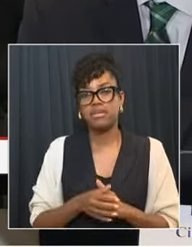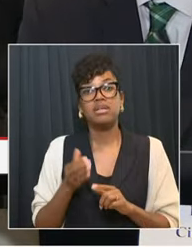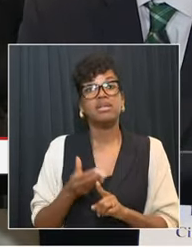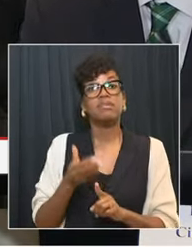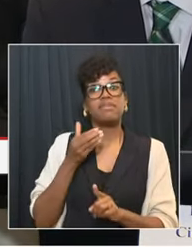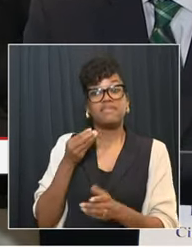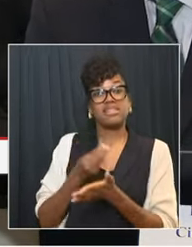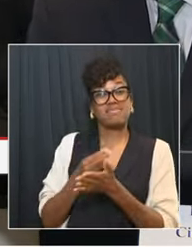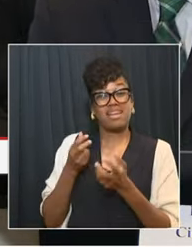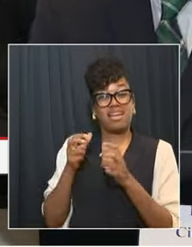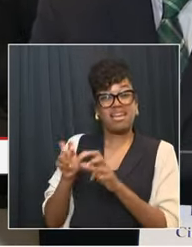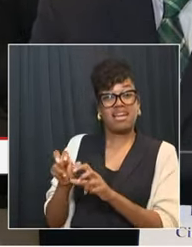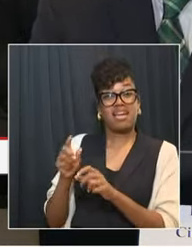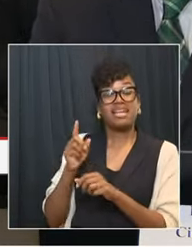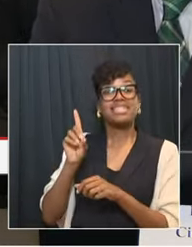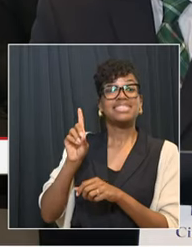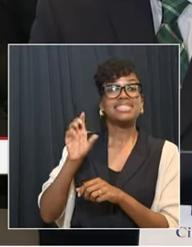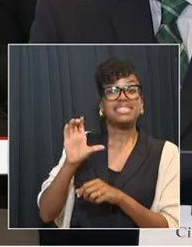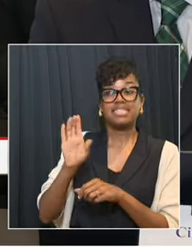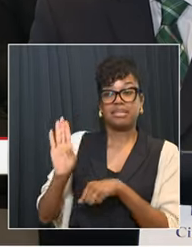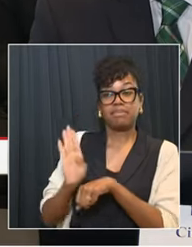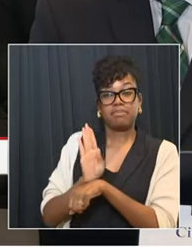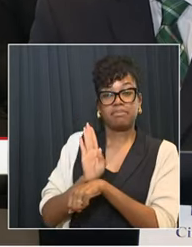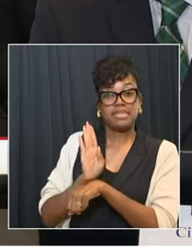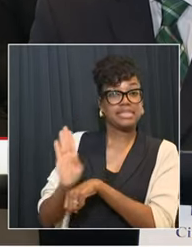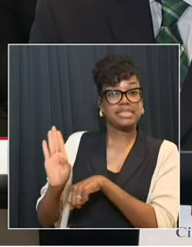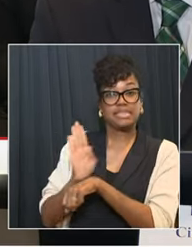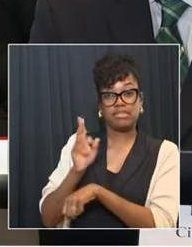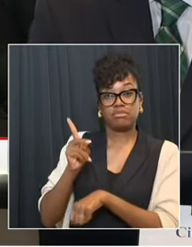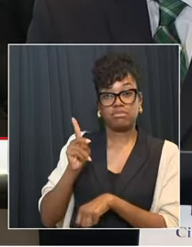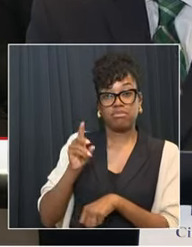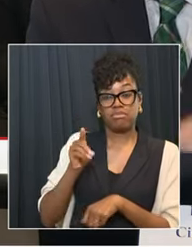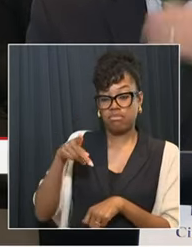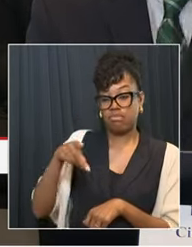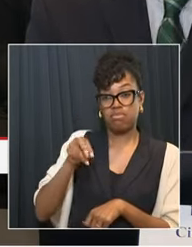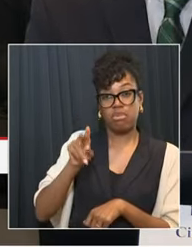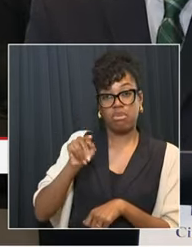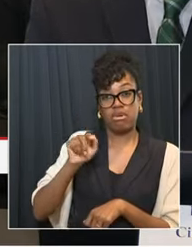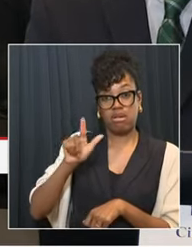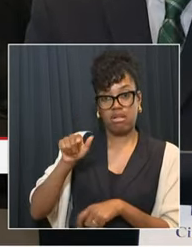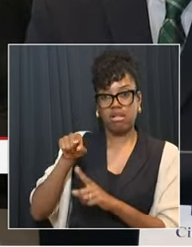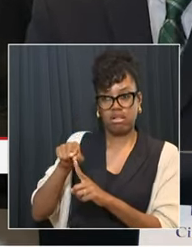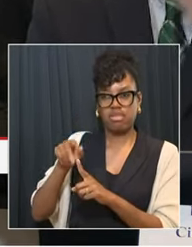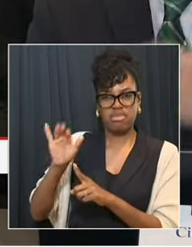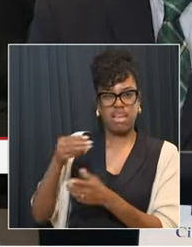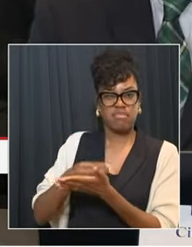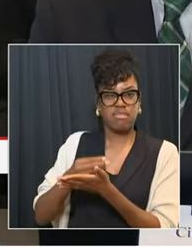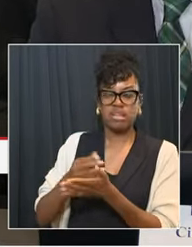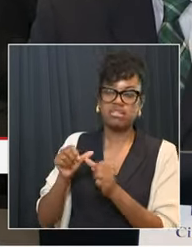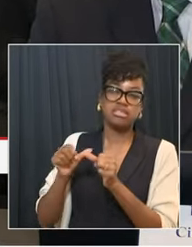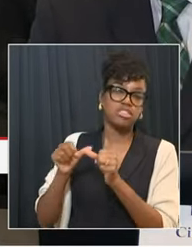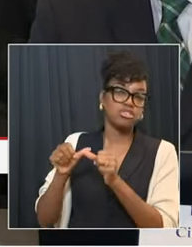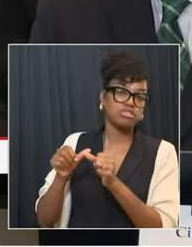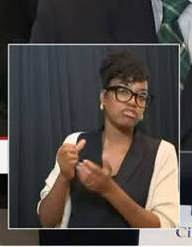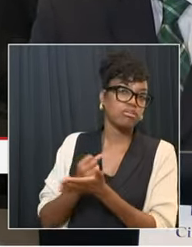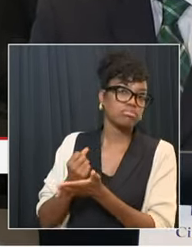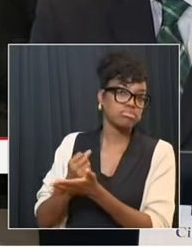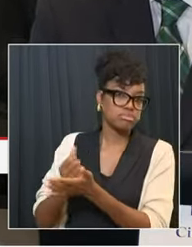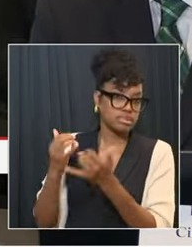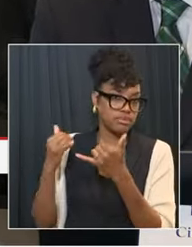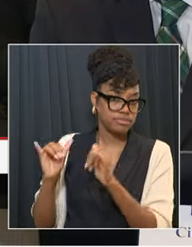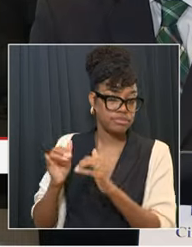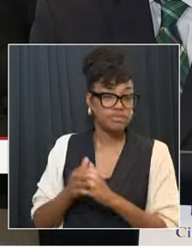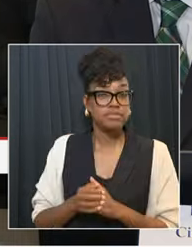funded for the DC Business Portal to continue to expand the functionality and usability of that. There's continued funding